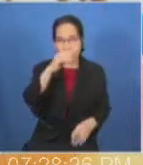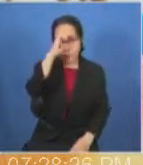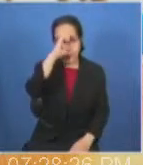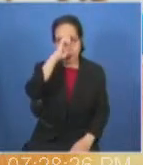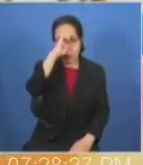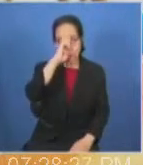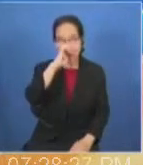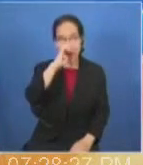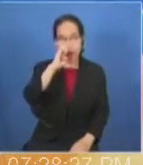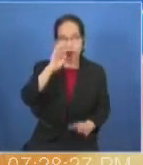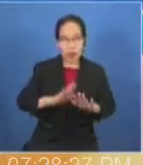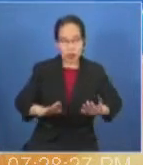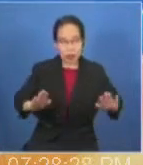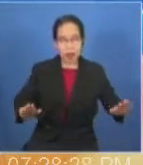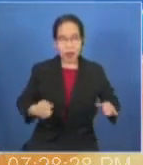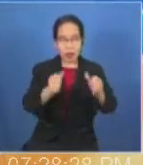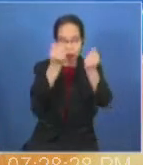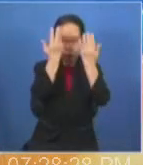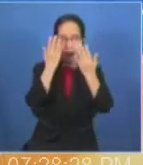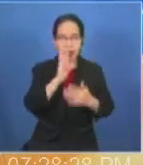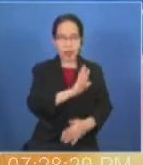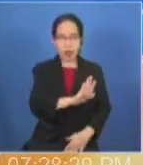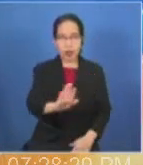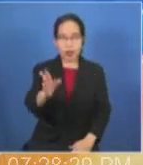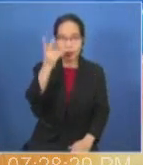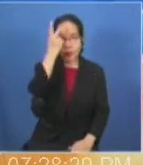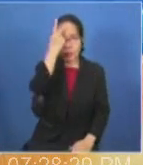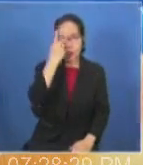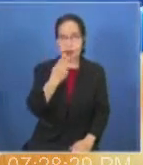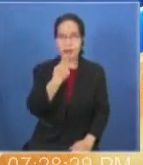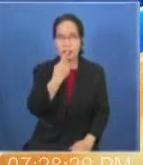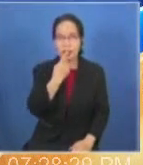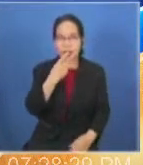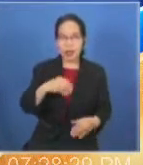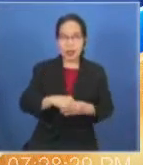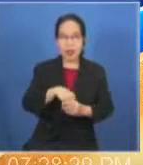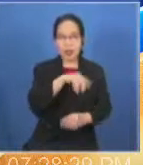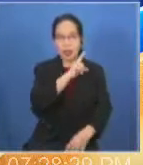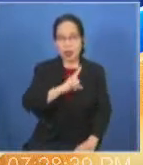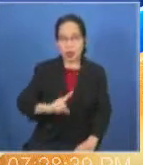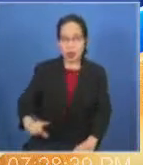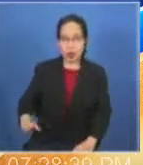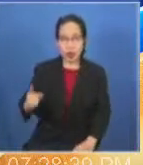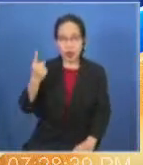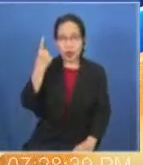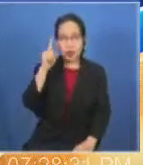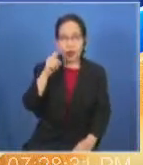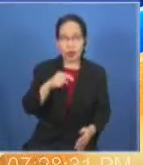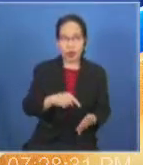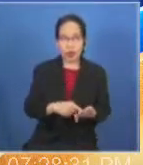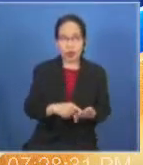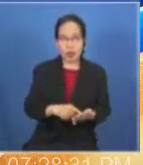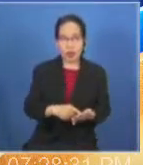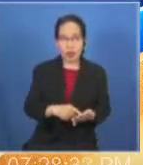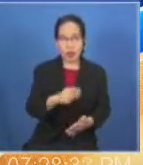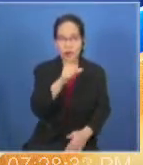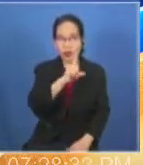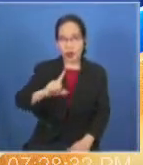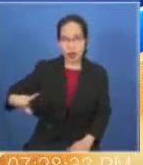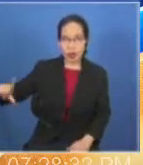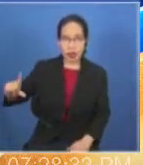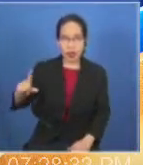in Ephesians 6:1, children, obey your parents in the Lord, for this is